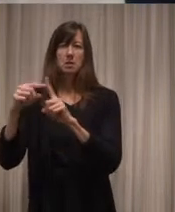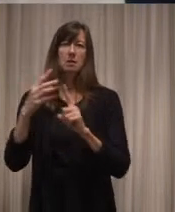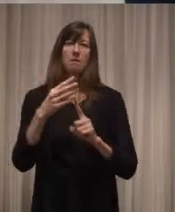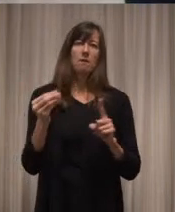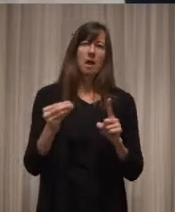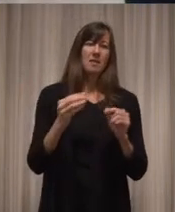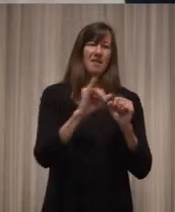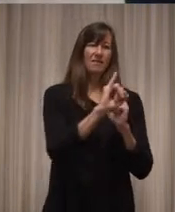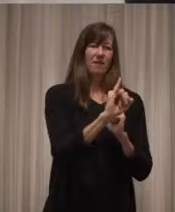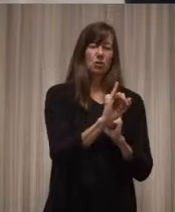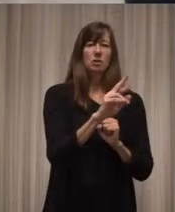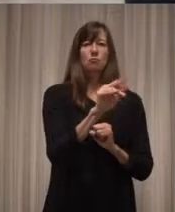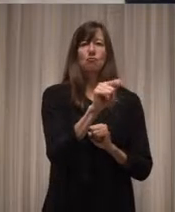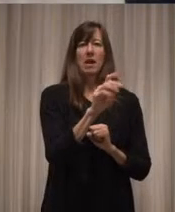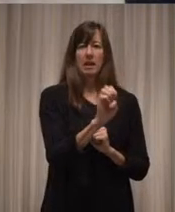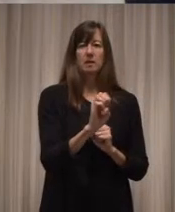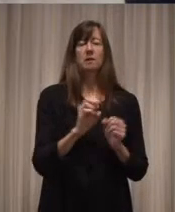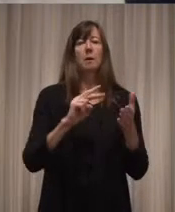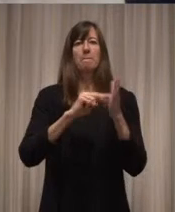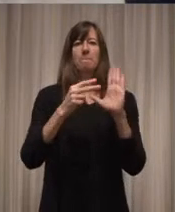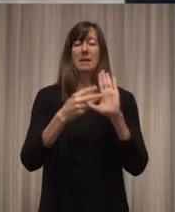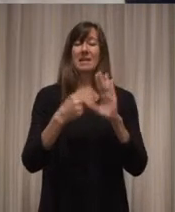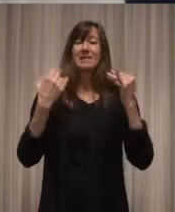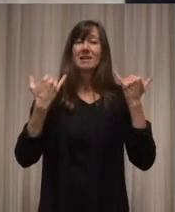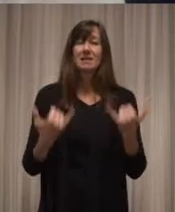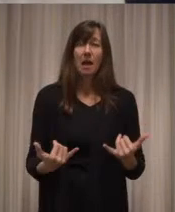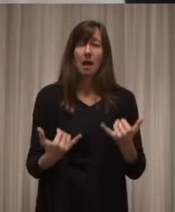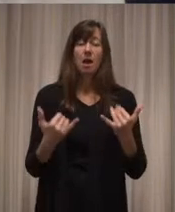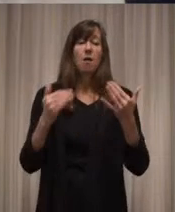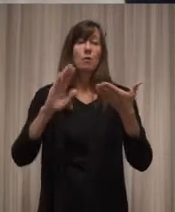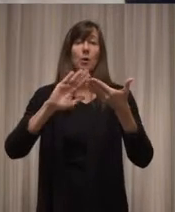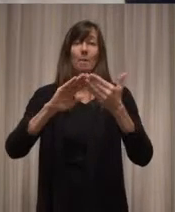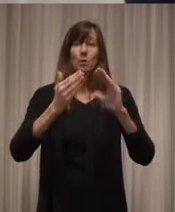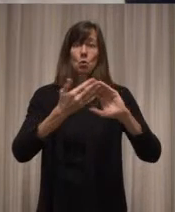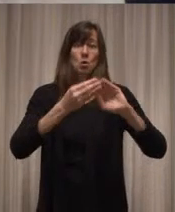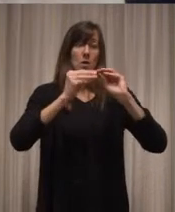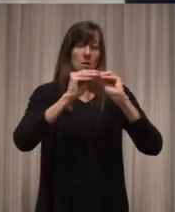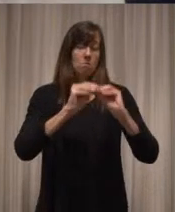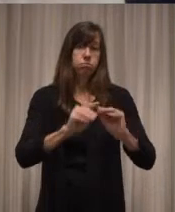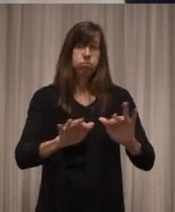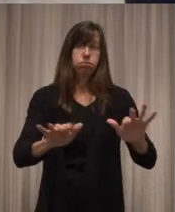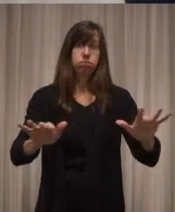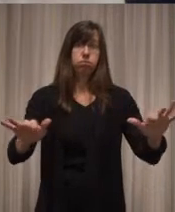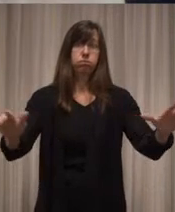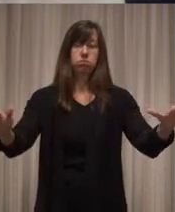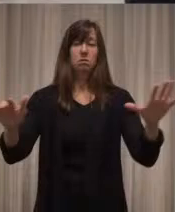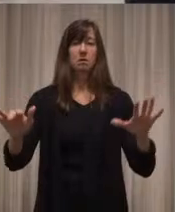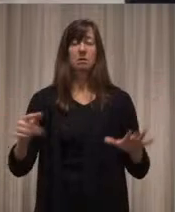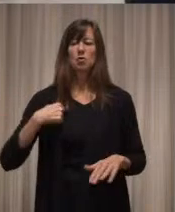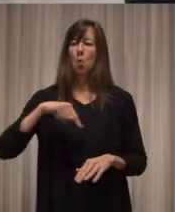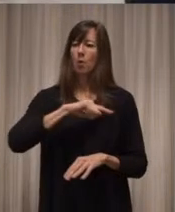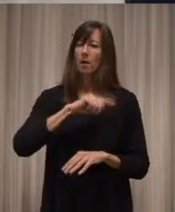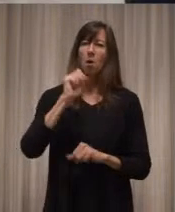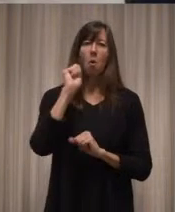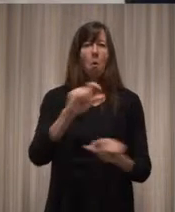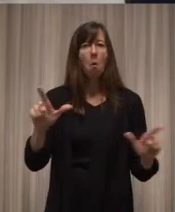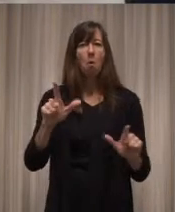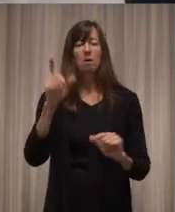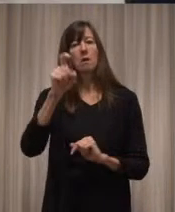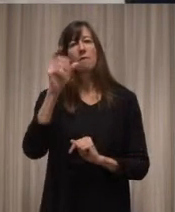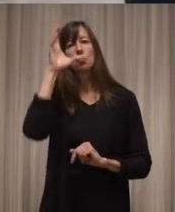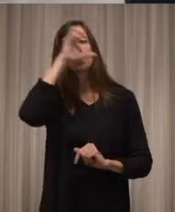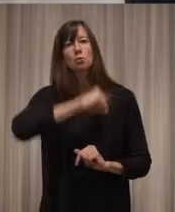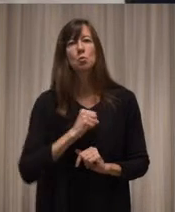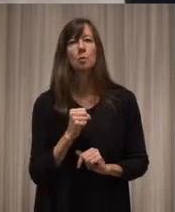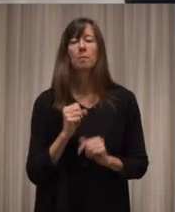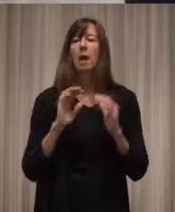Ulster County of community spread, where we all have to assume that the ability to isolate